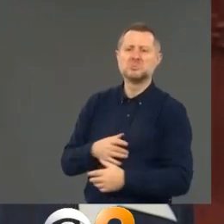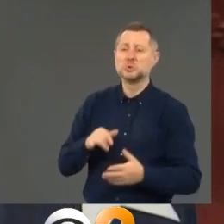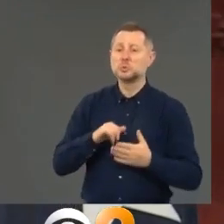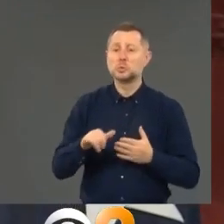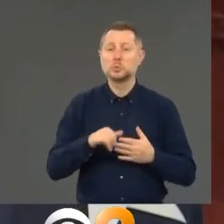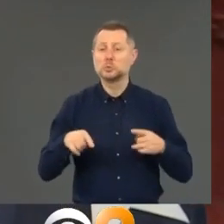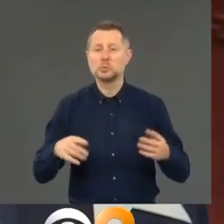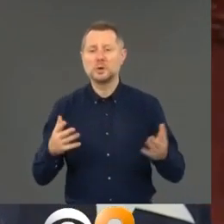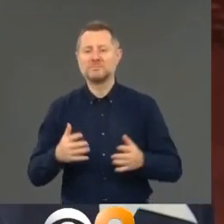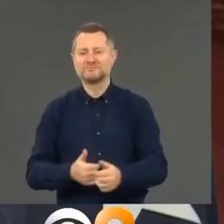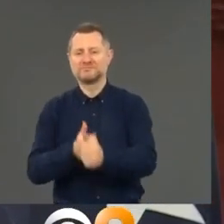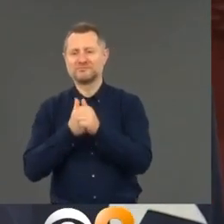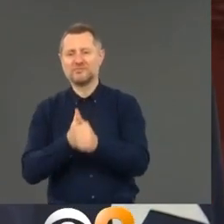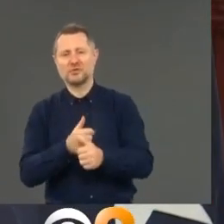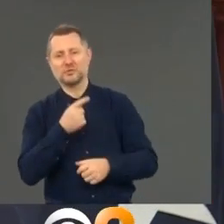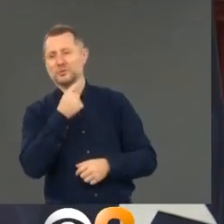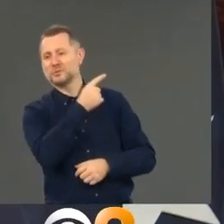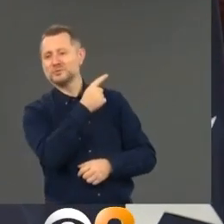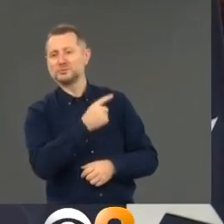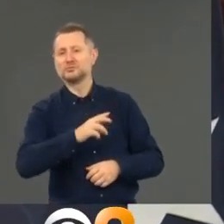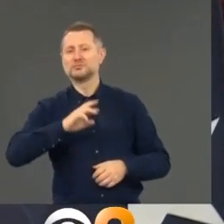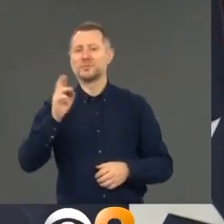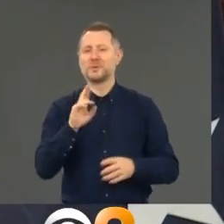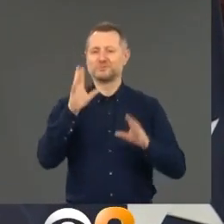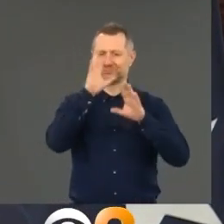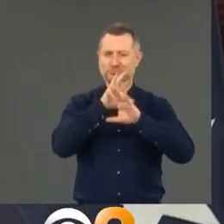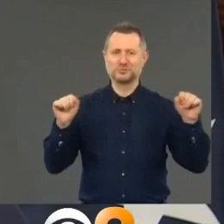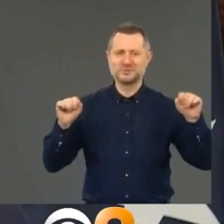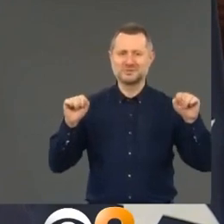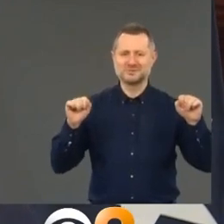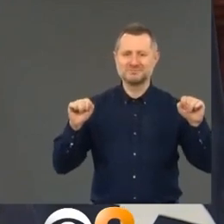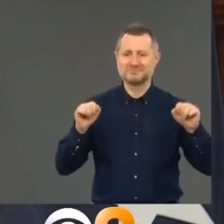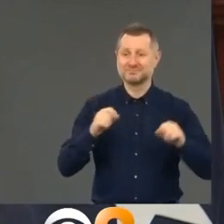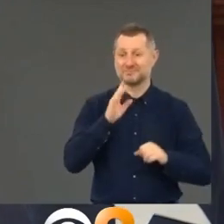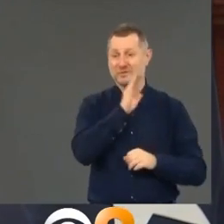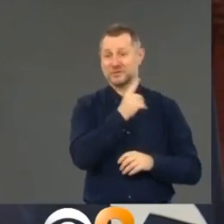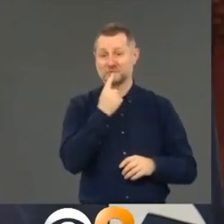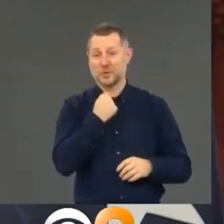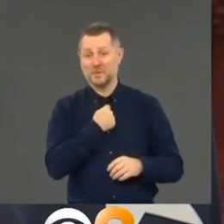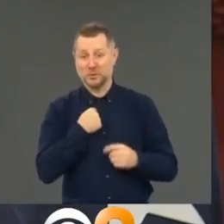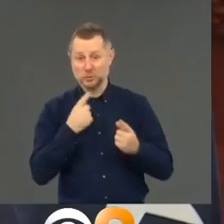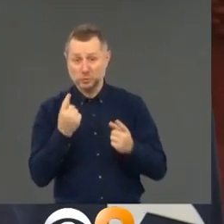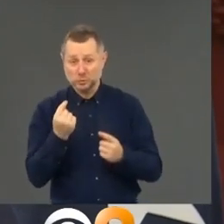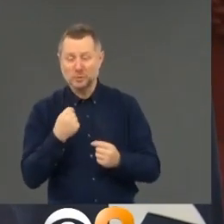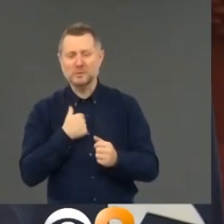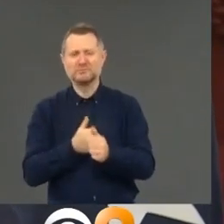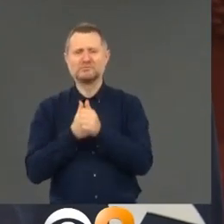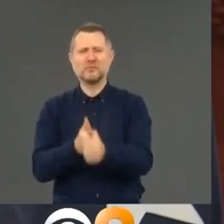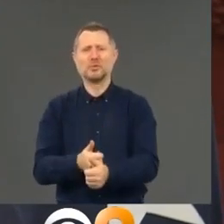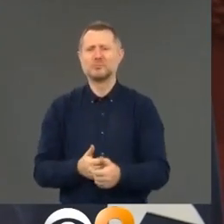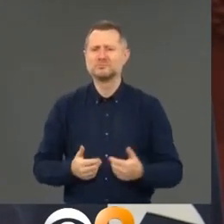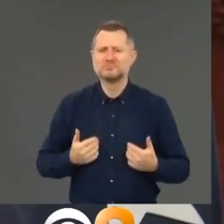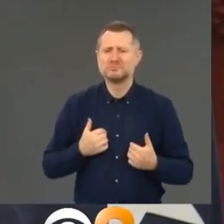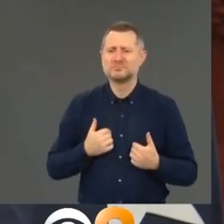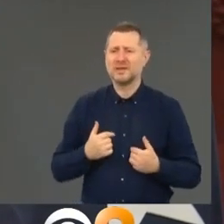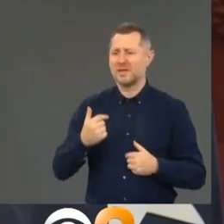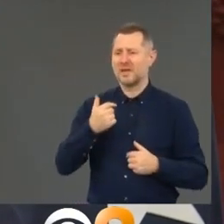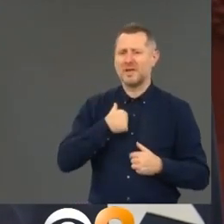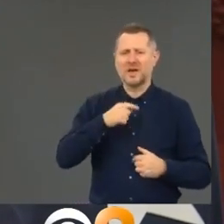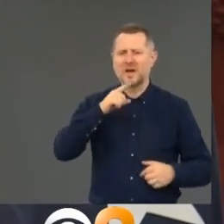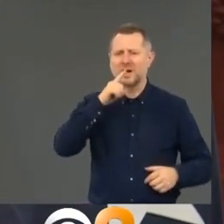the Republican administration said to do. That's not my attempt to politicize it. It's my attempt